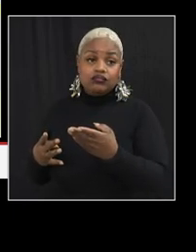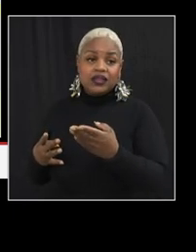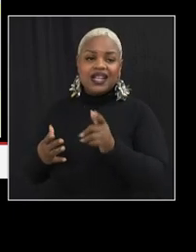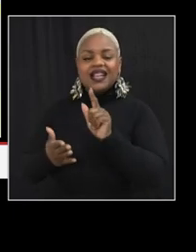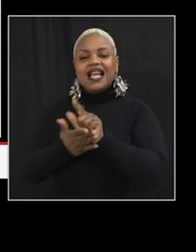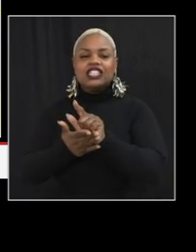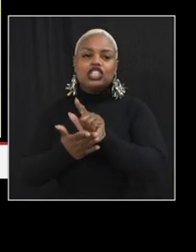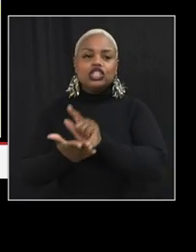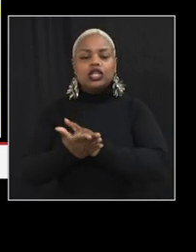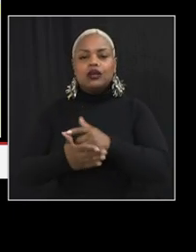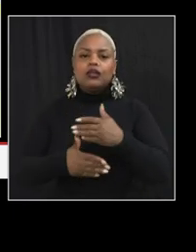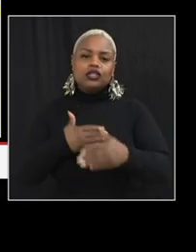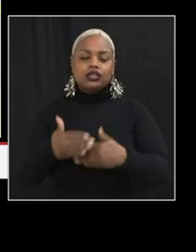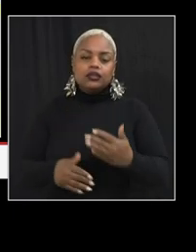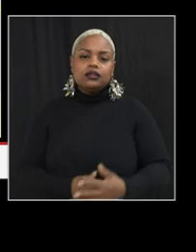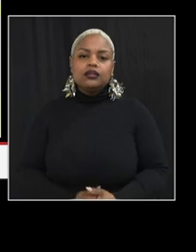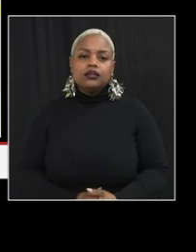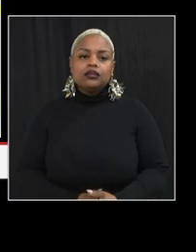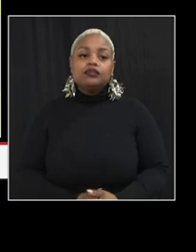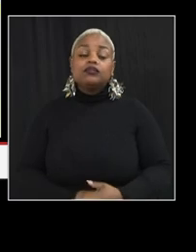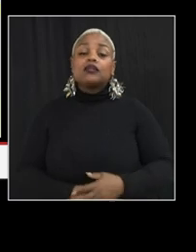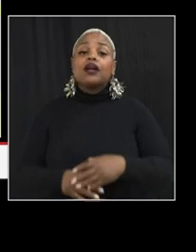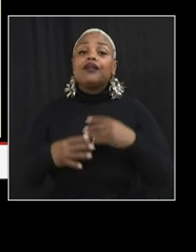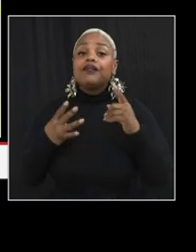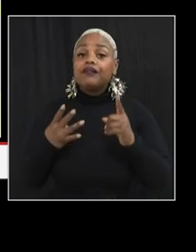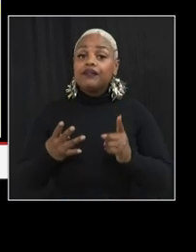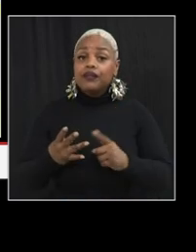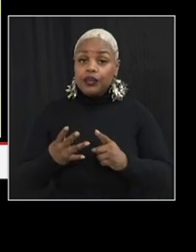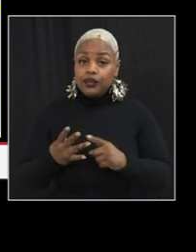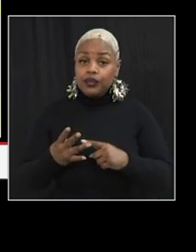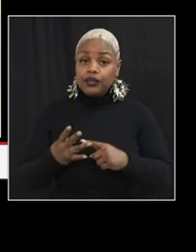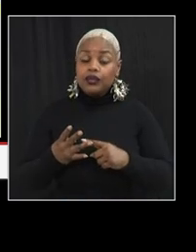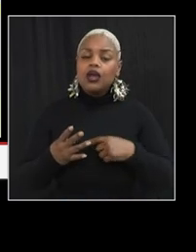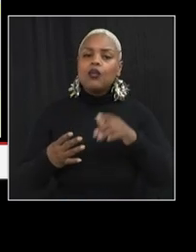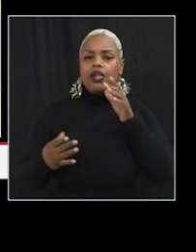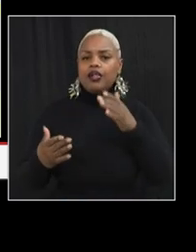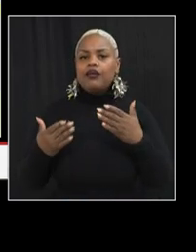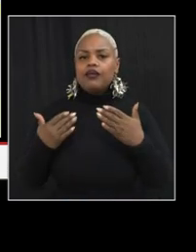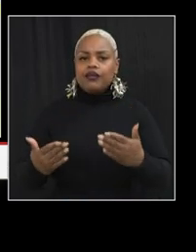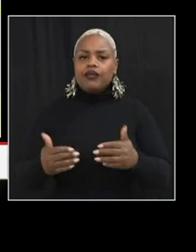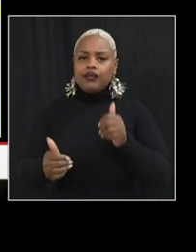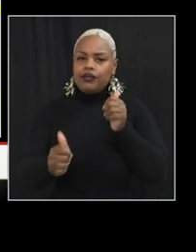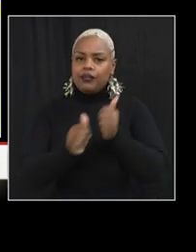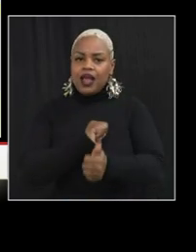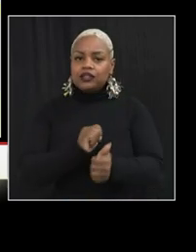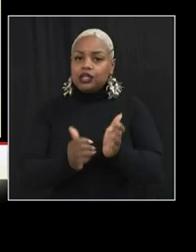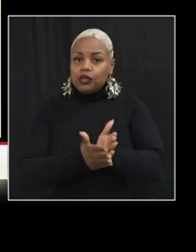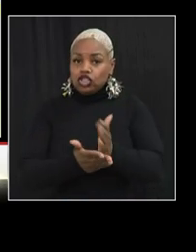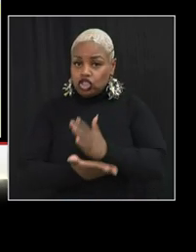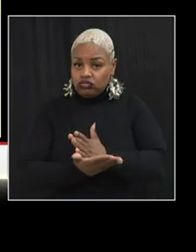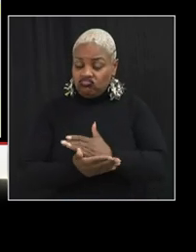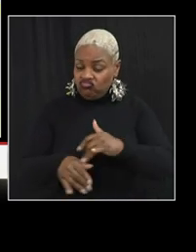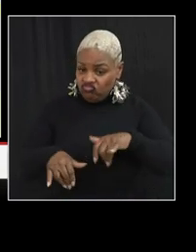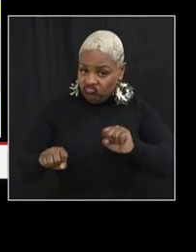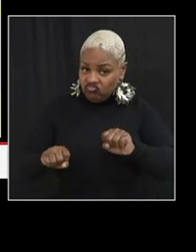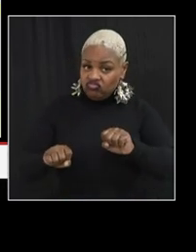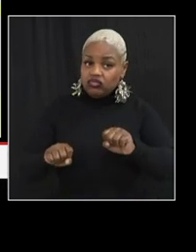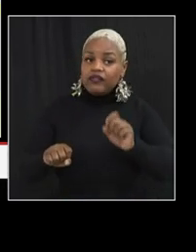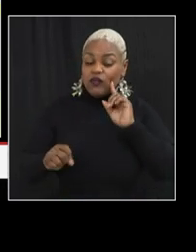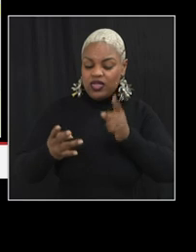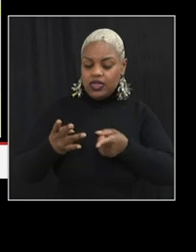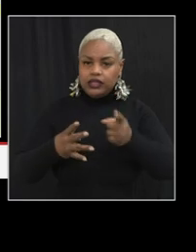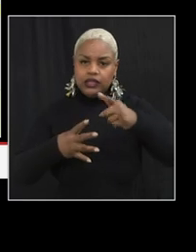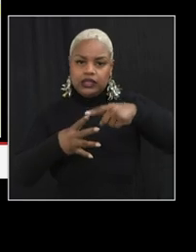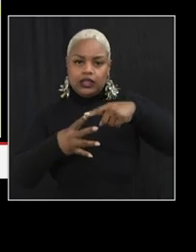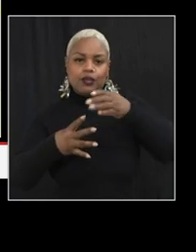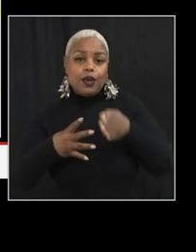long stretch of time that we're formulating our budget. What we do when we formulate the budget is we really look at, first of all, what are the